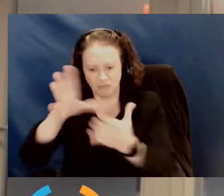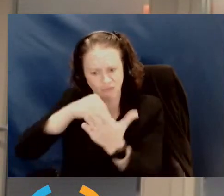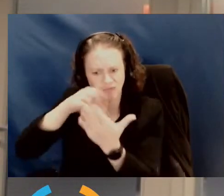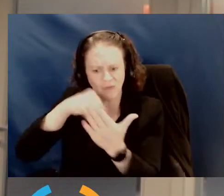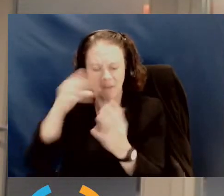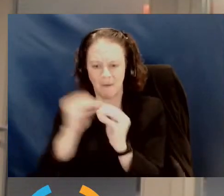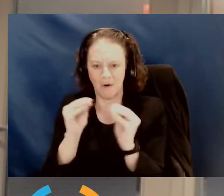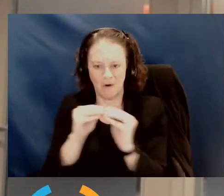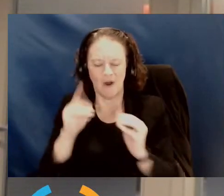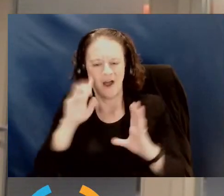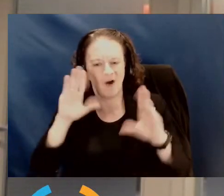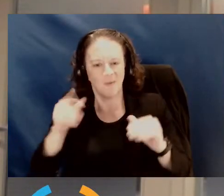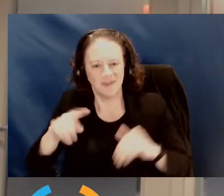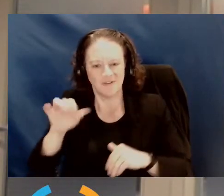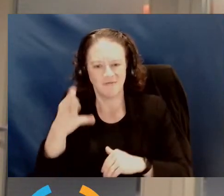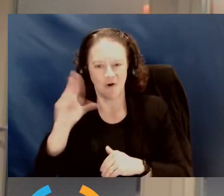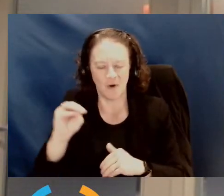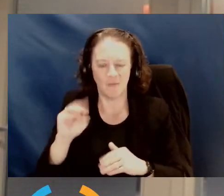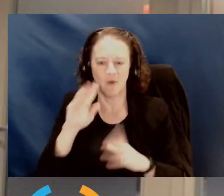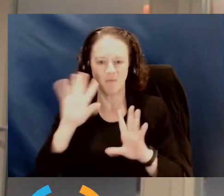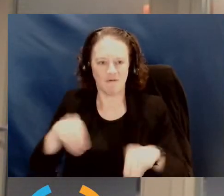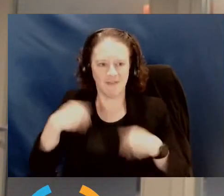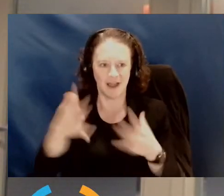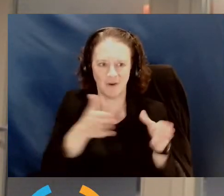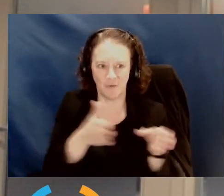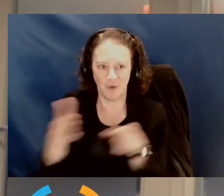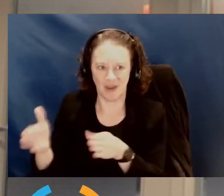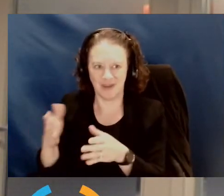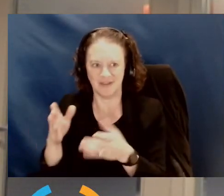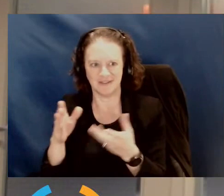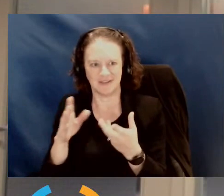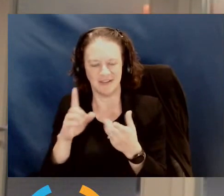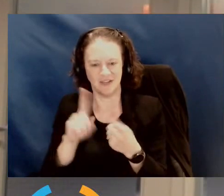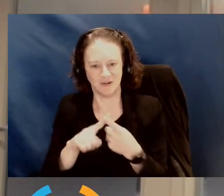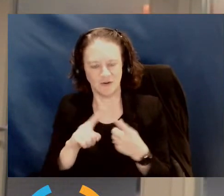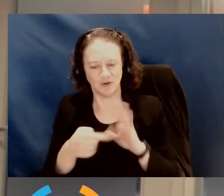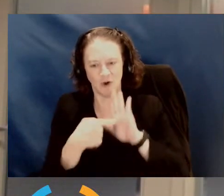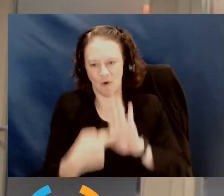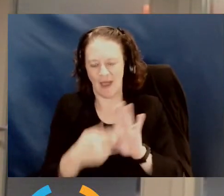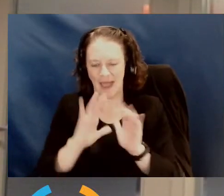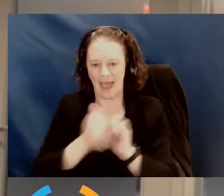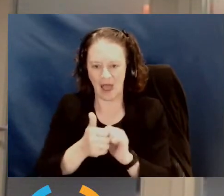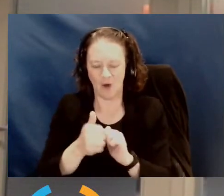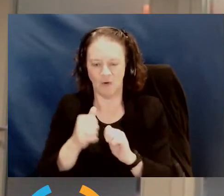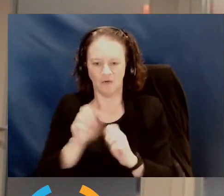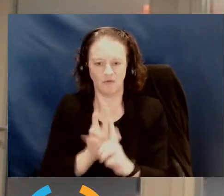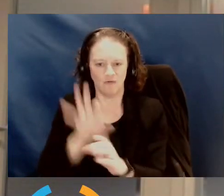some ways to decide how to cast your ballot, and that will do it for us. Thank you.